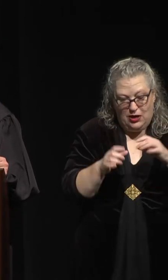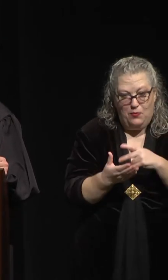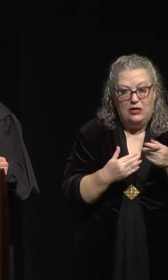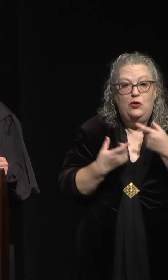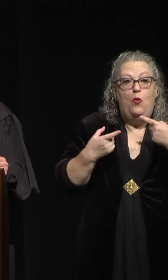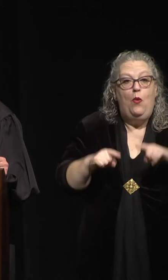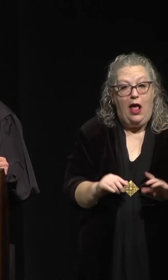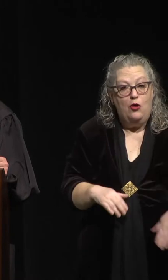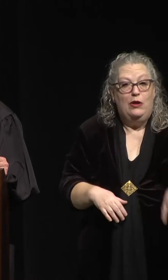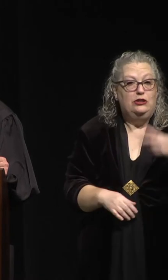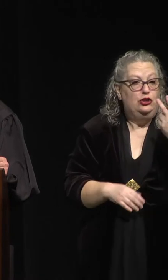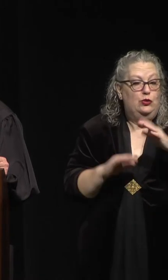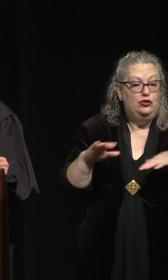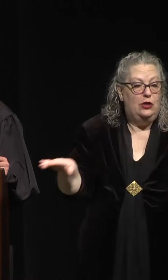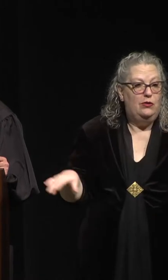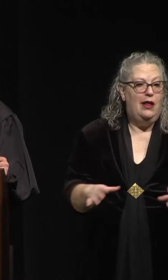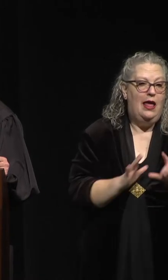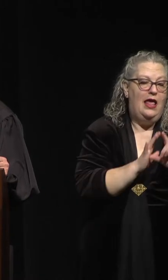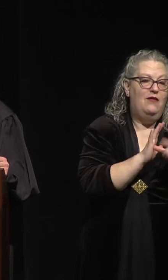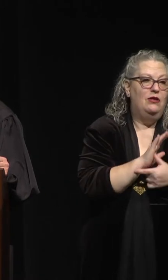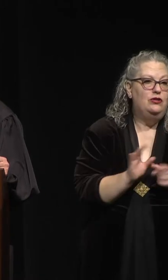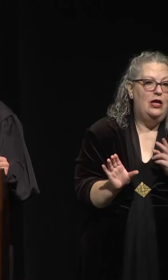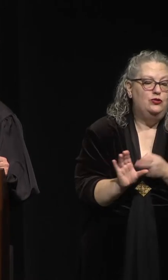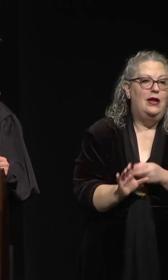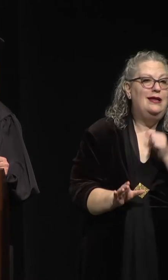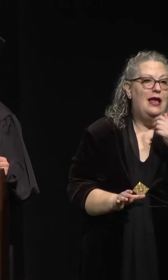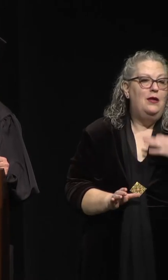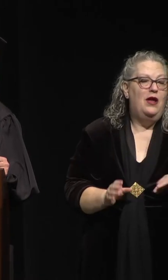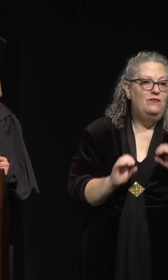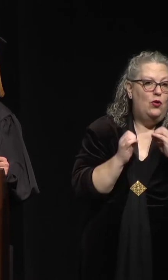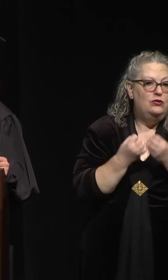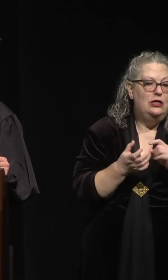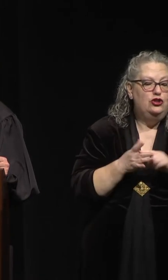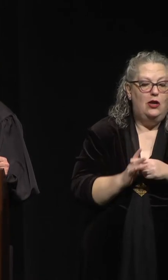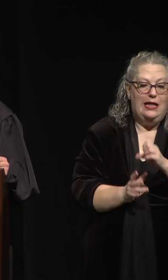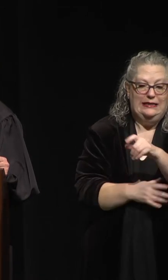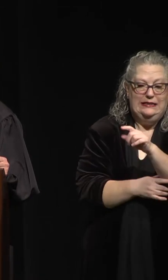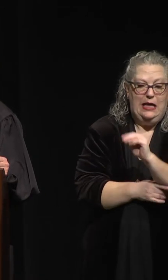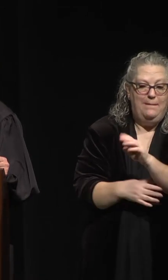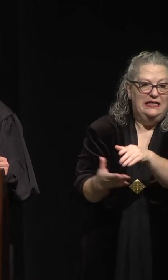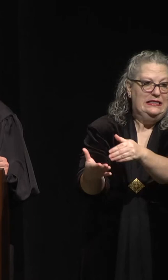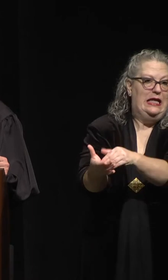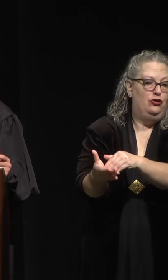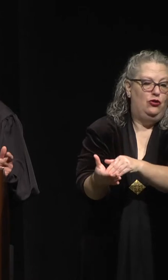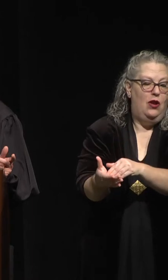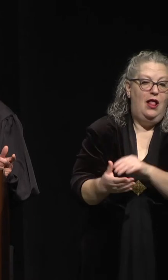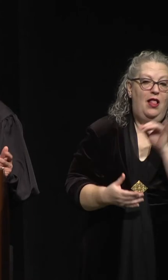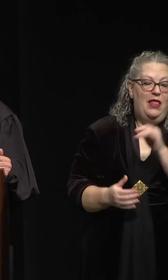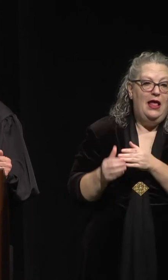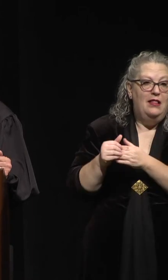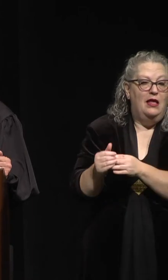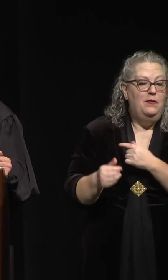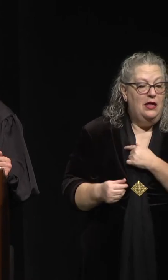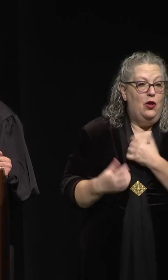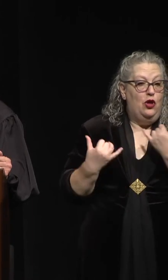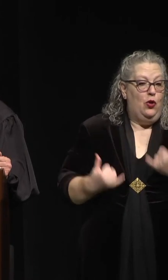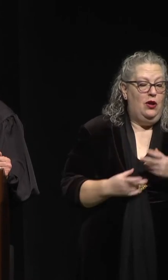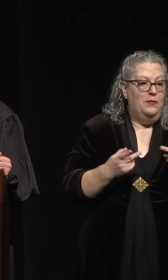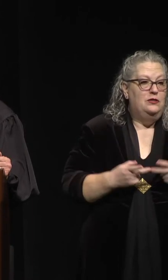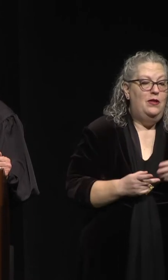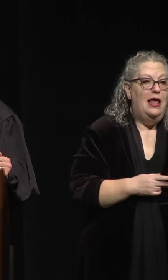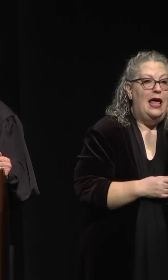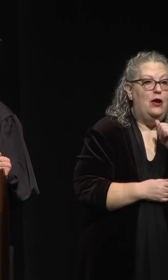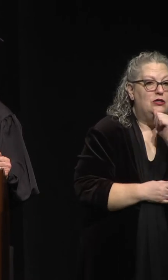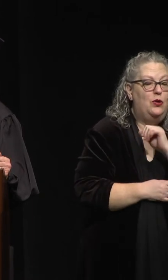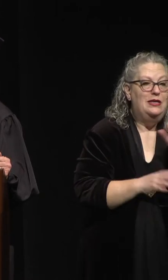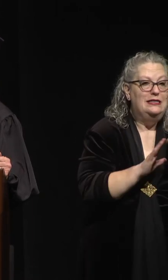2 children. And eventually, I joined a nonprofit organization to start a STEM center. This led me to my current position at Arizona